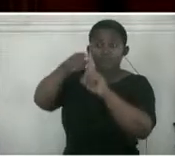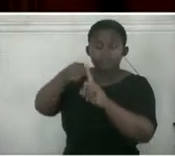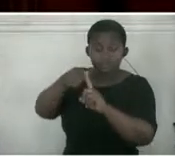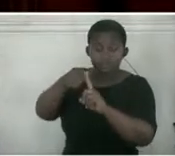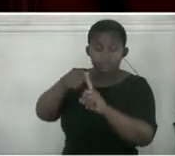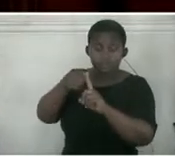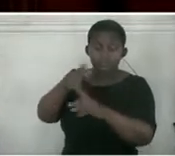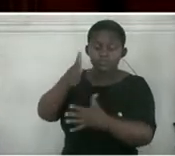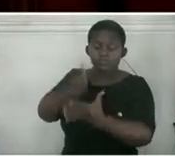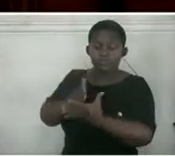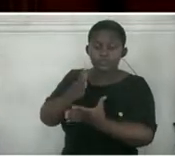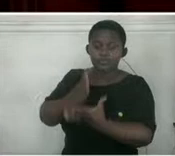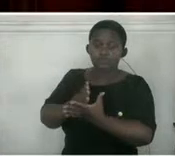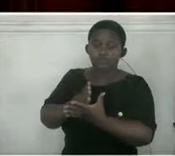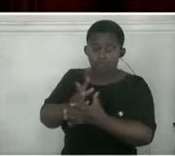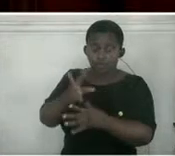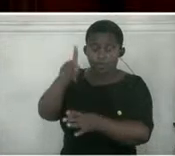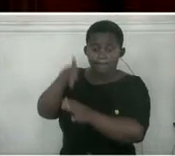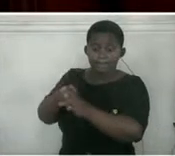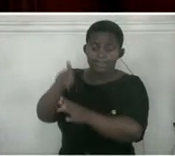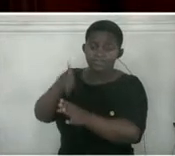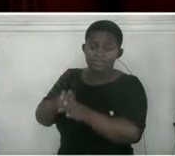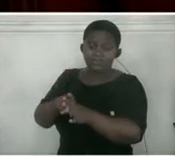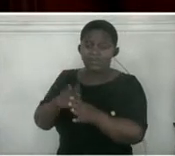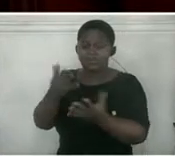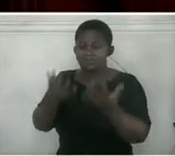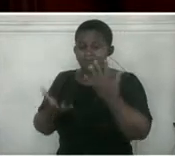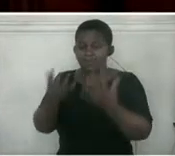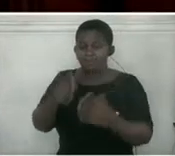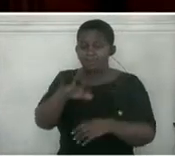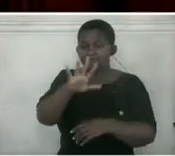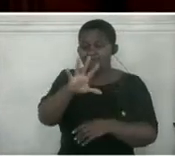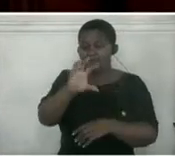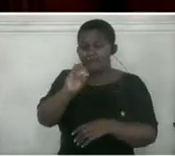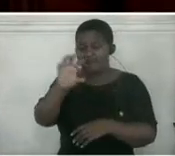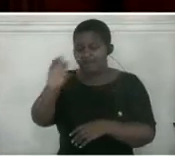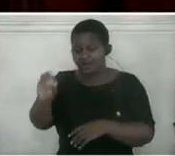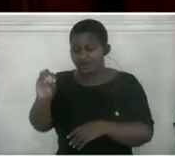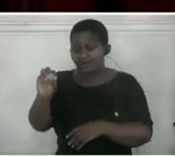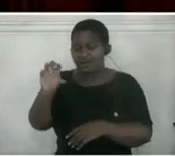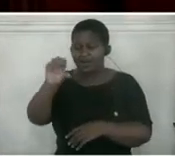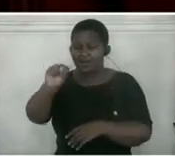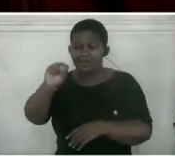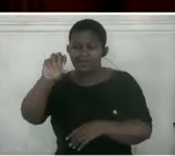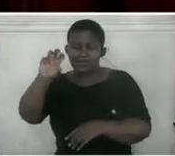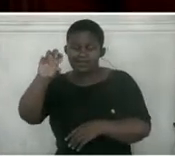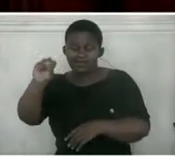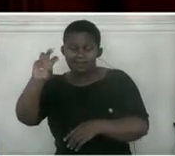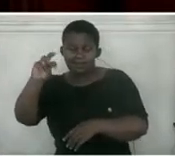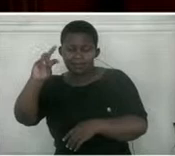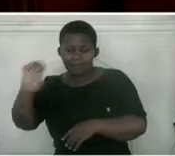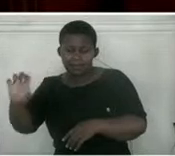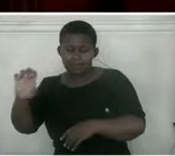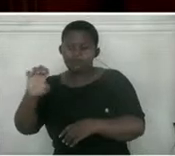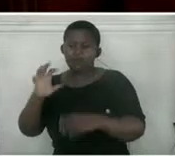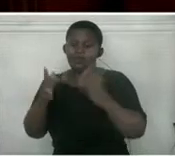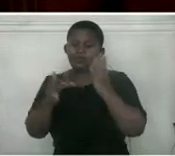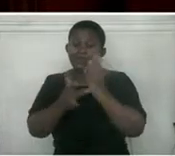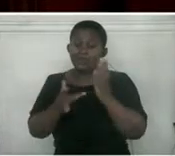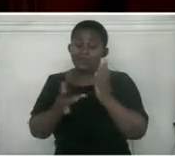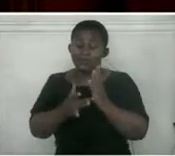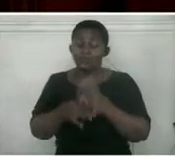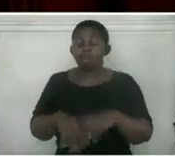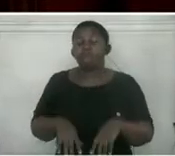to ensure the participation of at least 500 SMMEs in this digital space. So